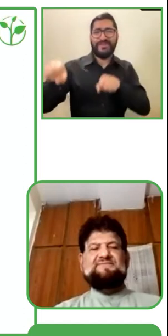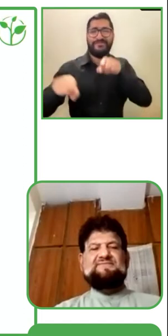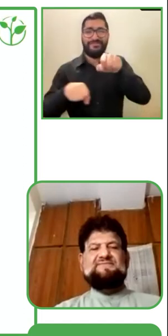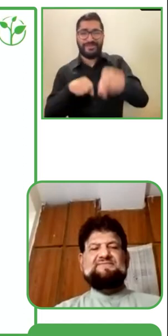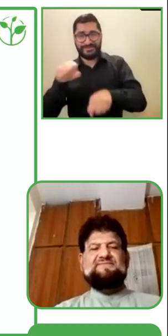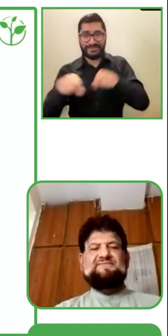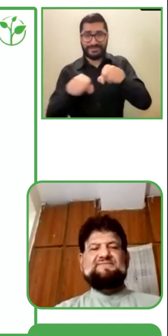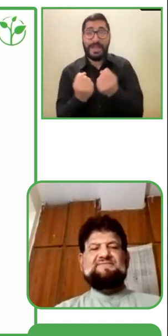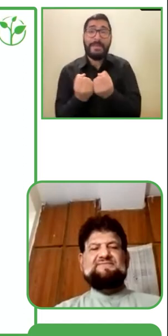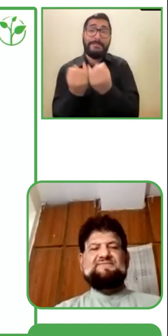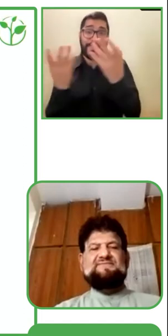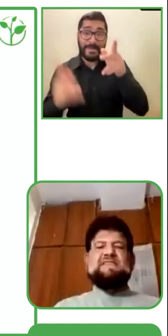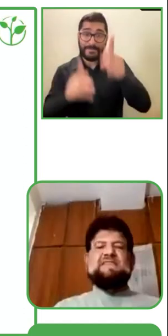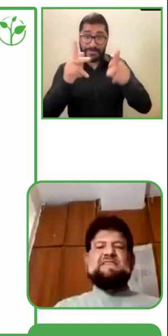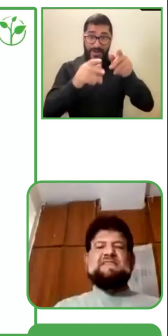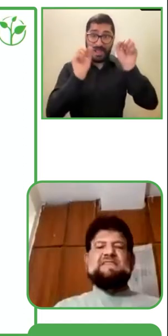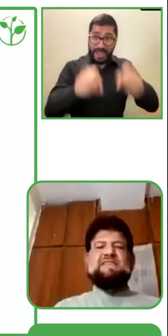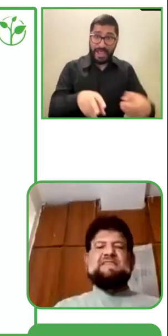Number of